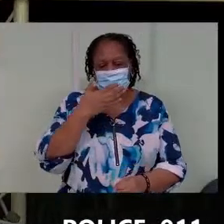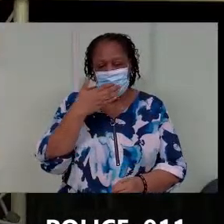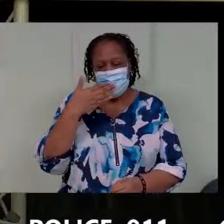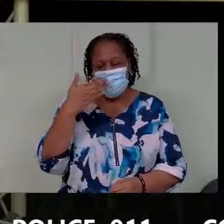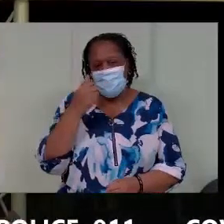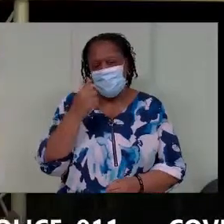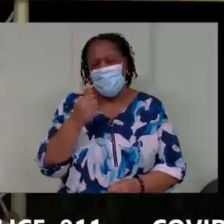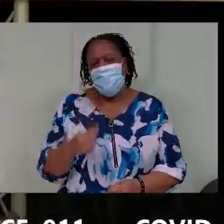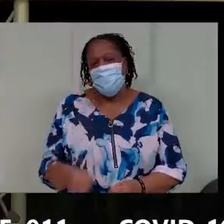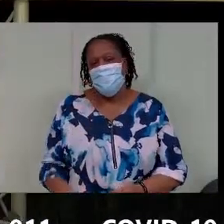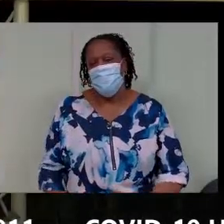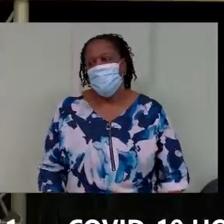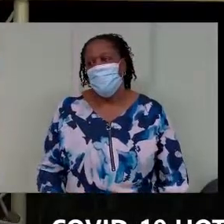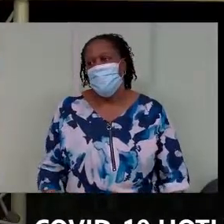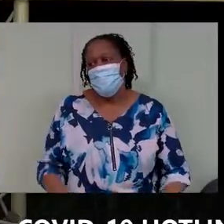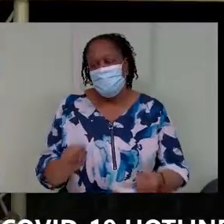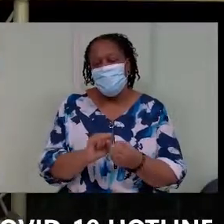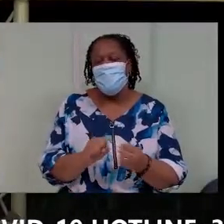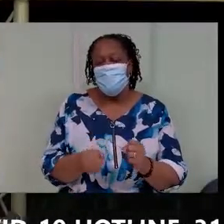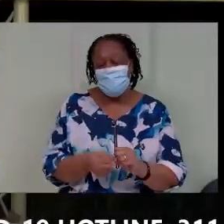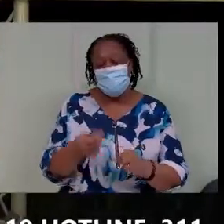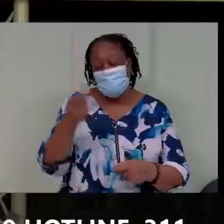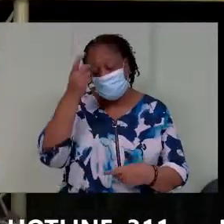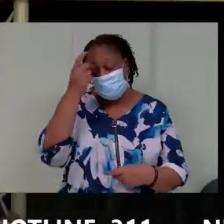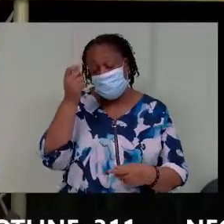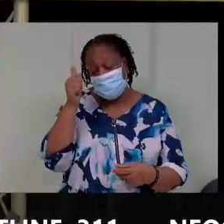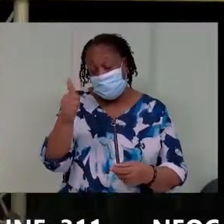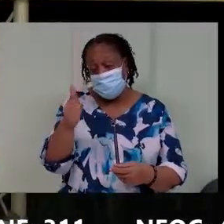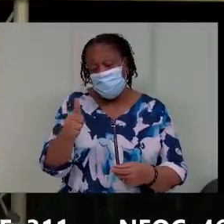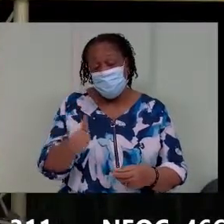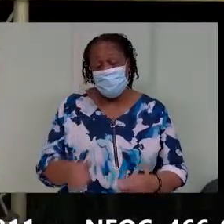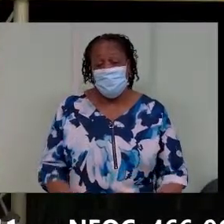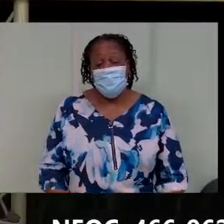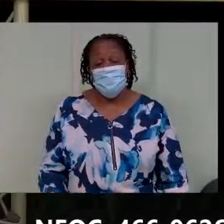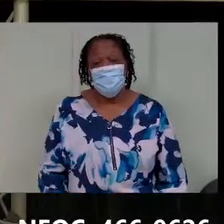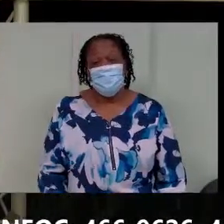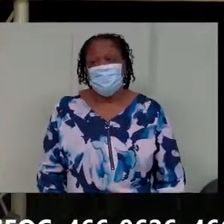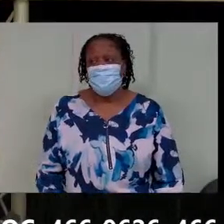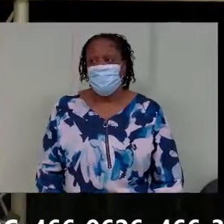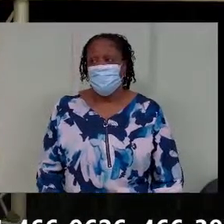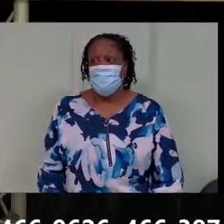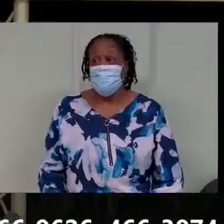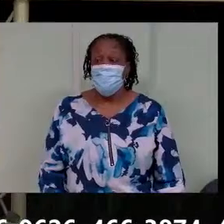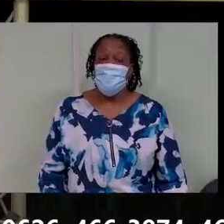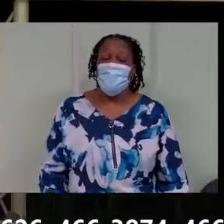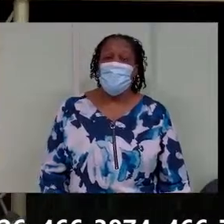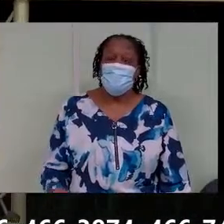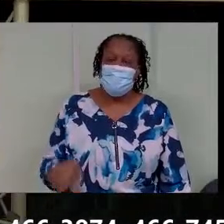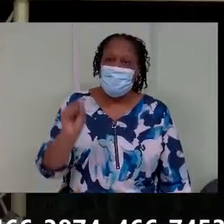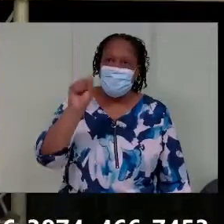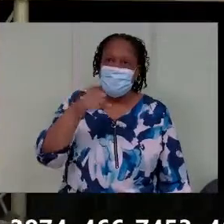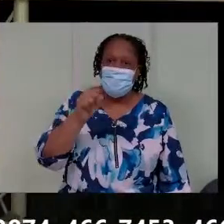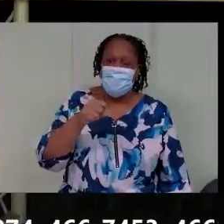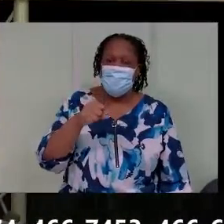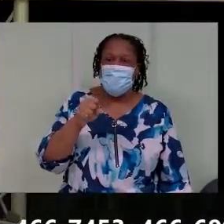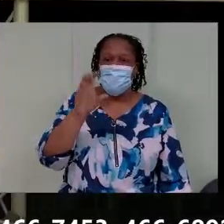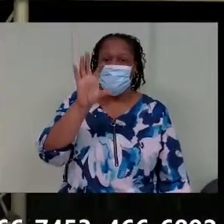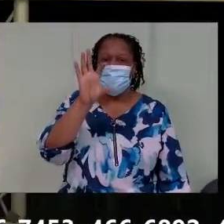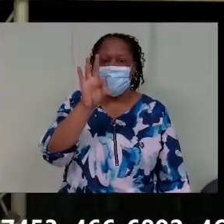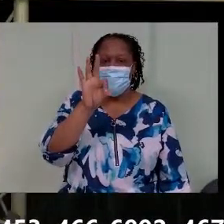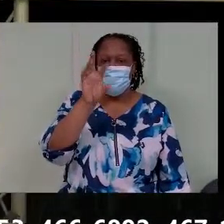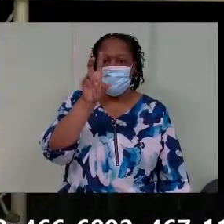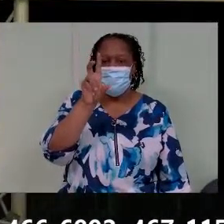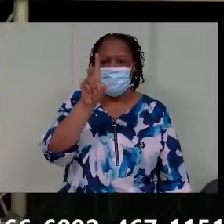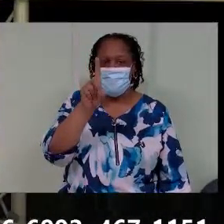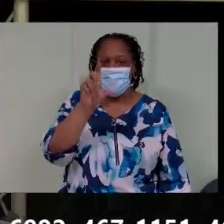to fight this disease. Now, yes, the FDA gave emergency use